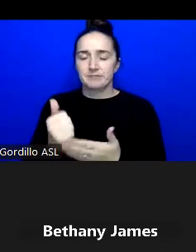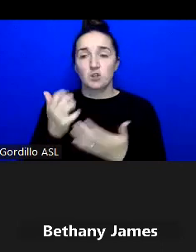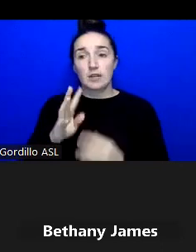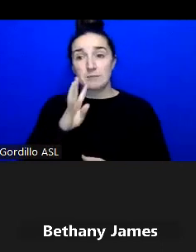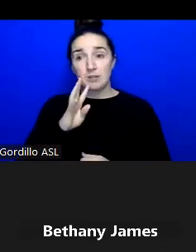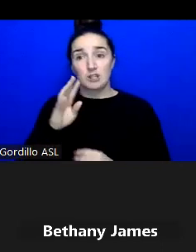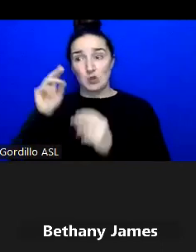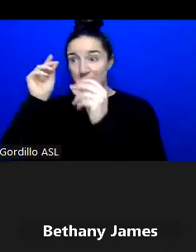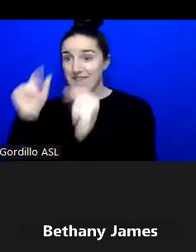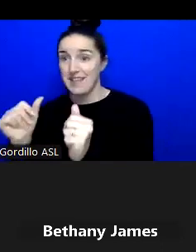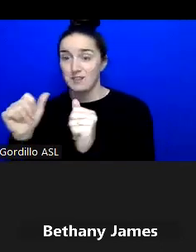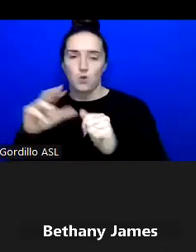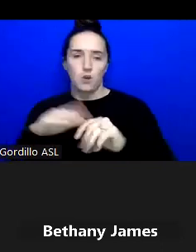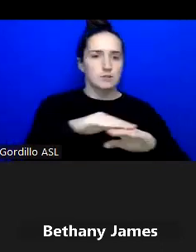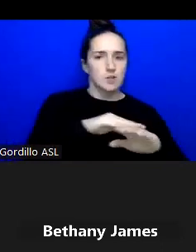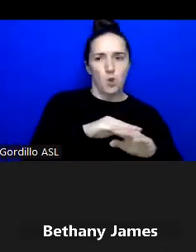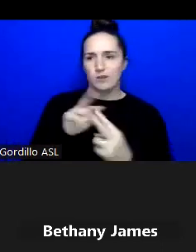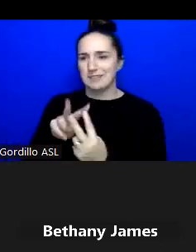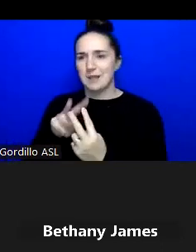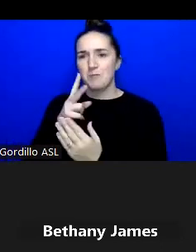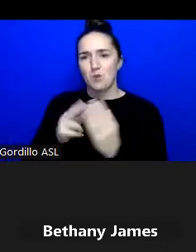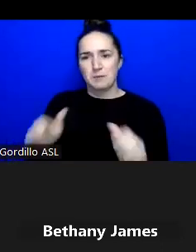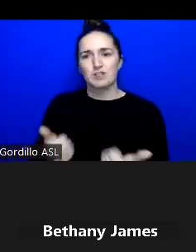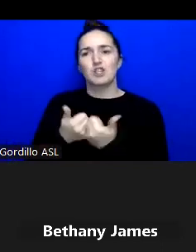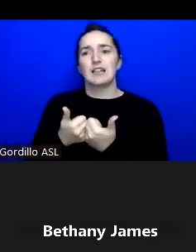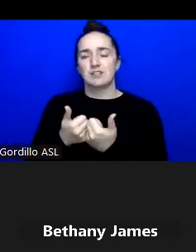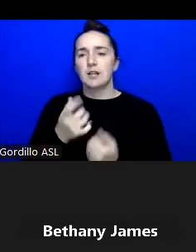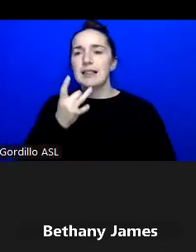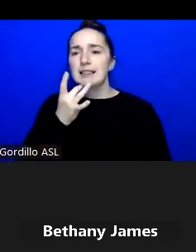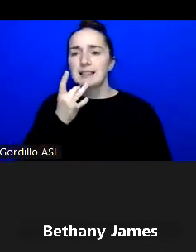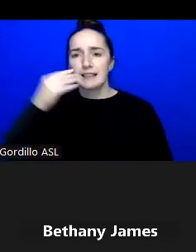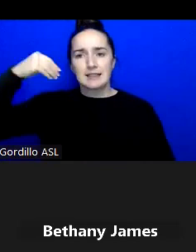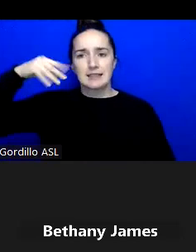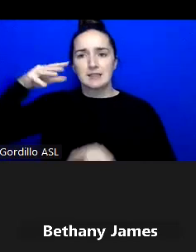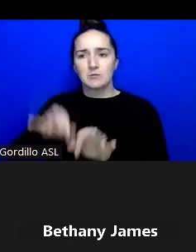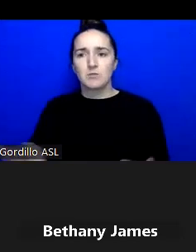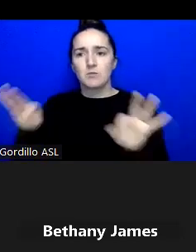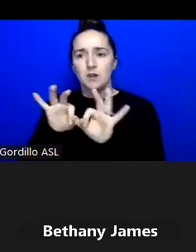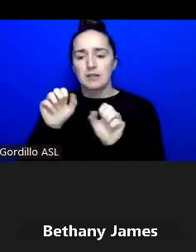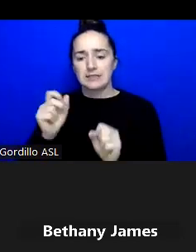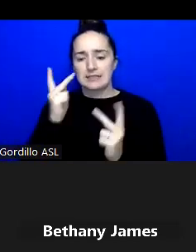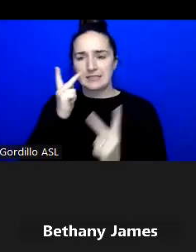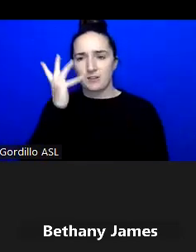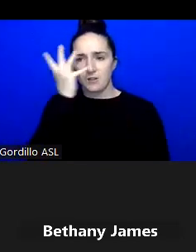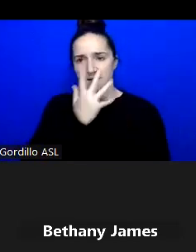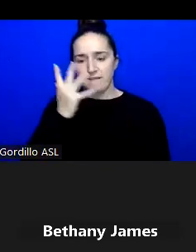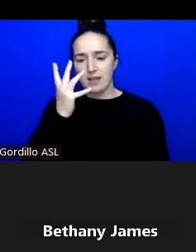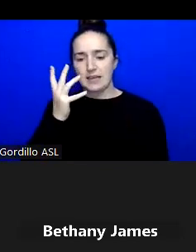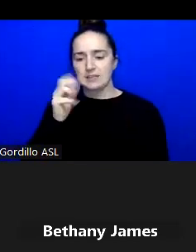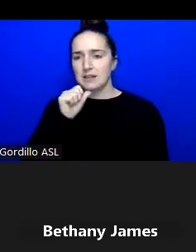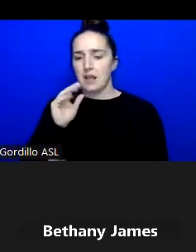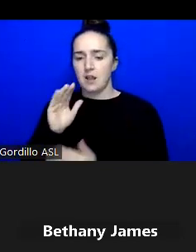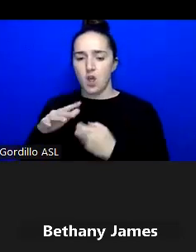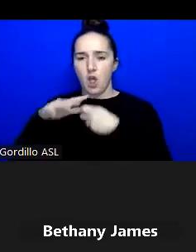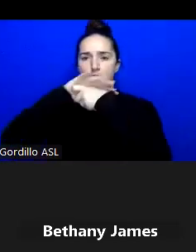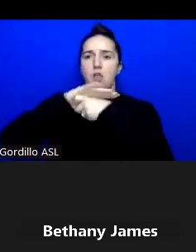slow, because both of those can be very challenging. Lighting is important, being able to see somebody's face, not impeding your mouth, right? So people